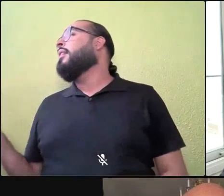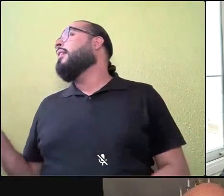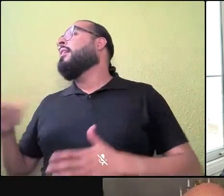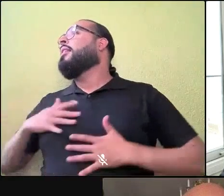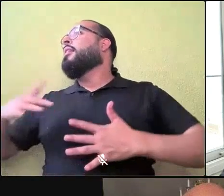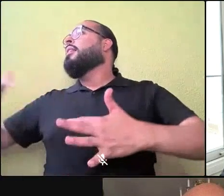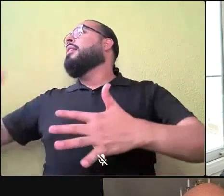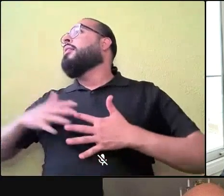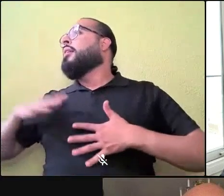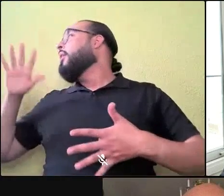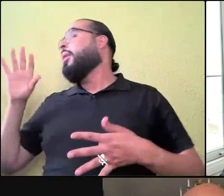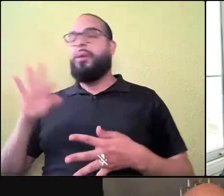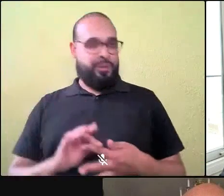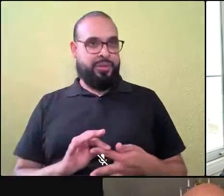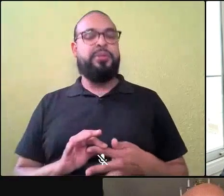And